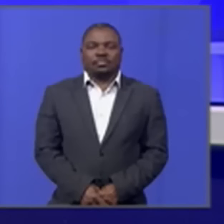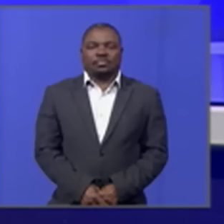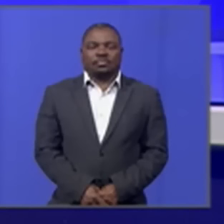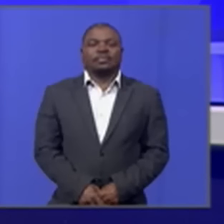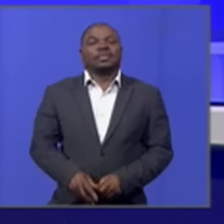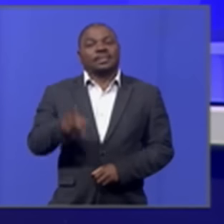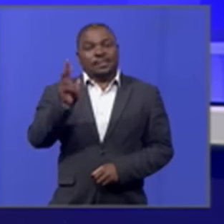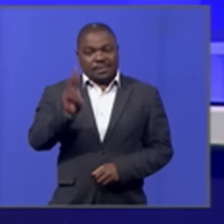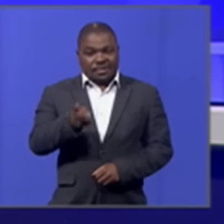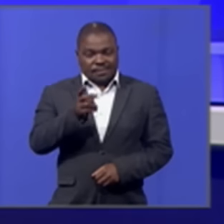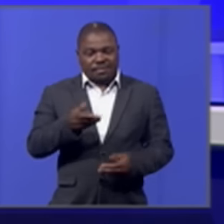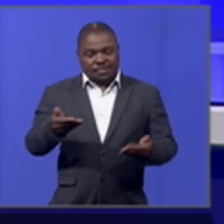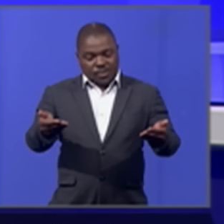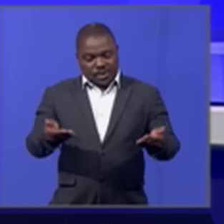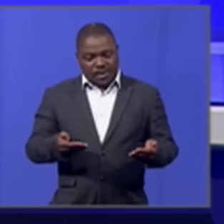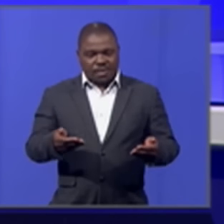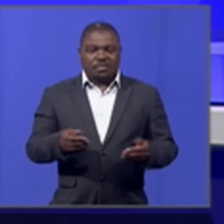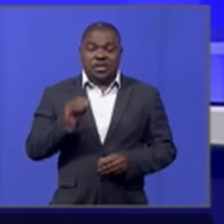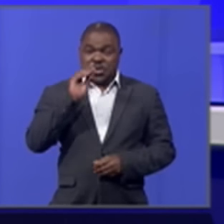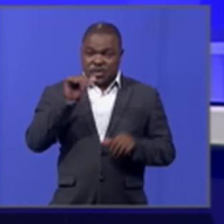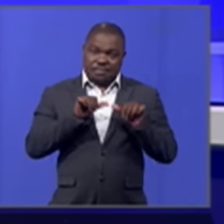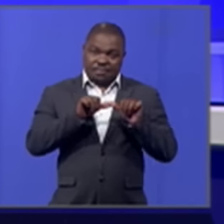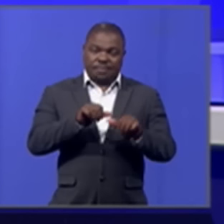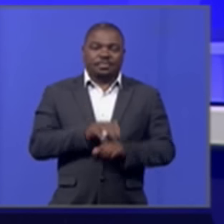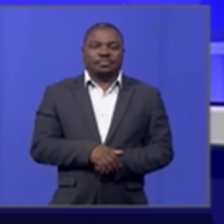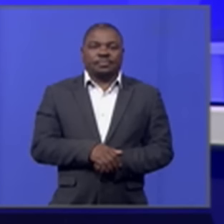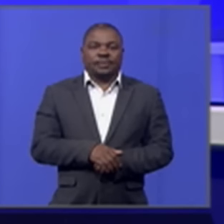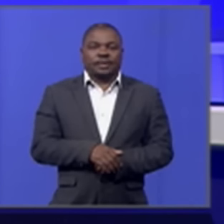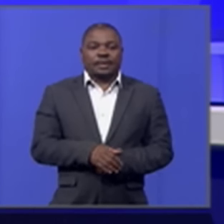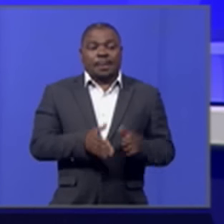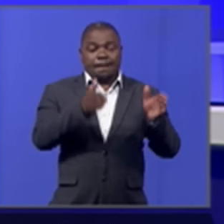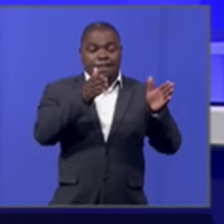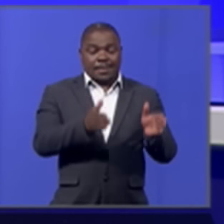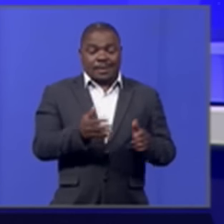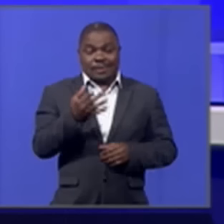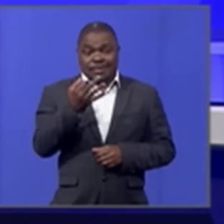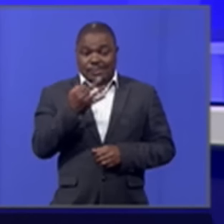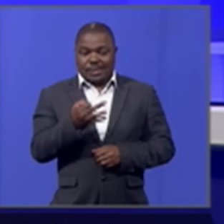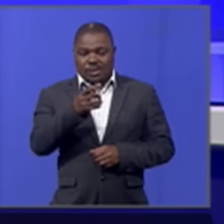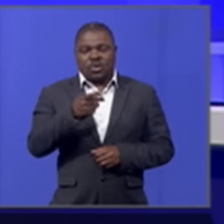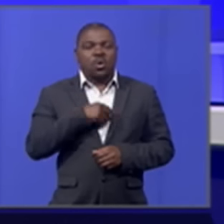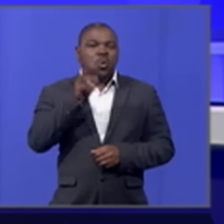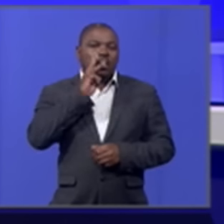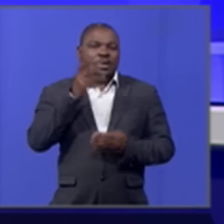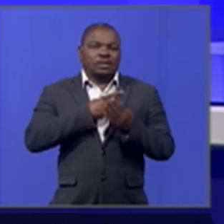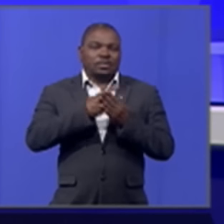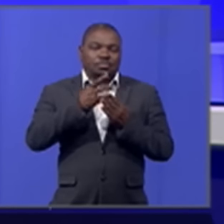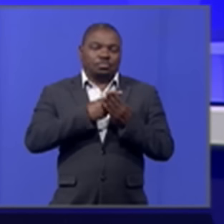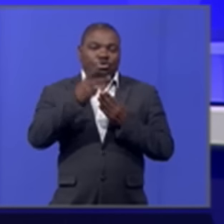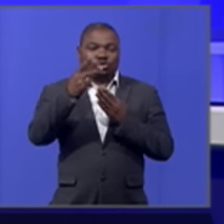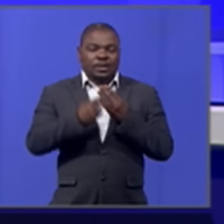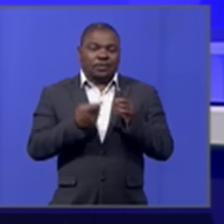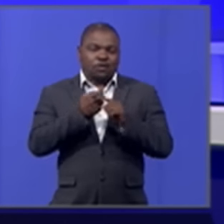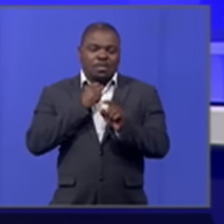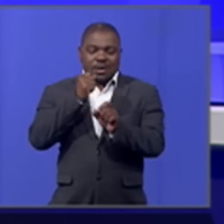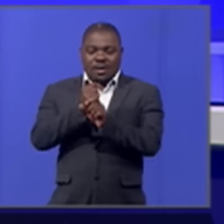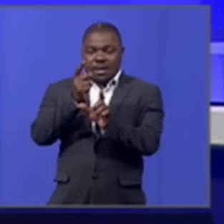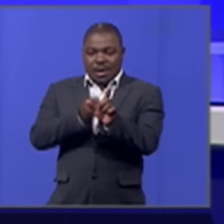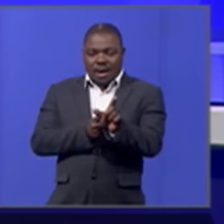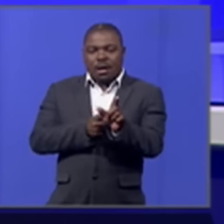re boe gape re go amogela mogaetsho mme re tsweletse ka gore kago ya legato la boraro la projeke ya metsi ya Giane e neng e didiegile